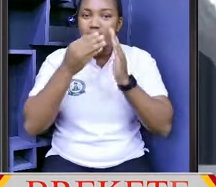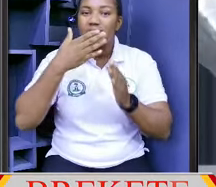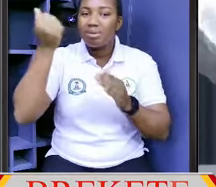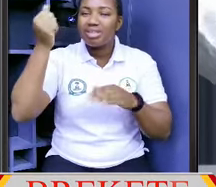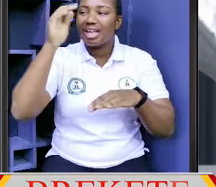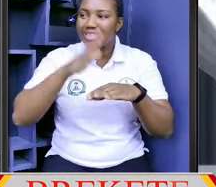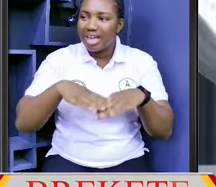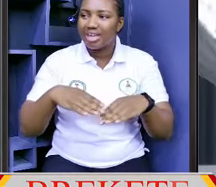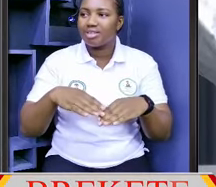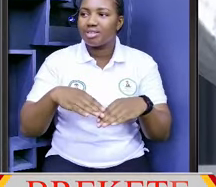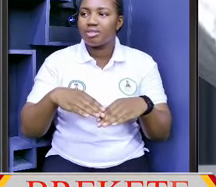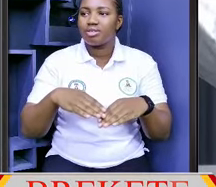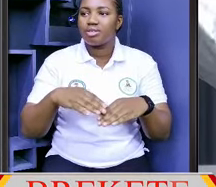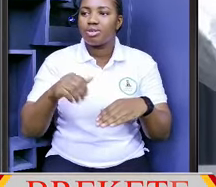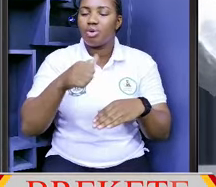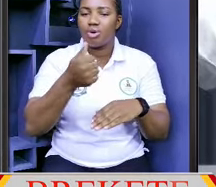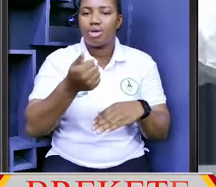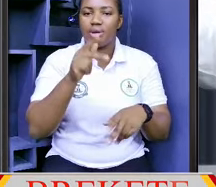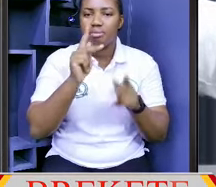Oh yeah, you pass the paper to me.